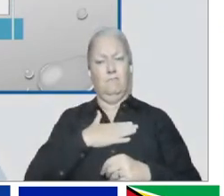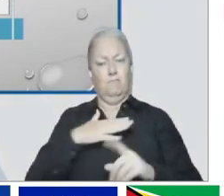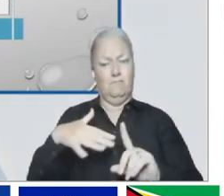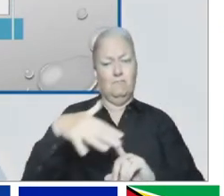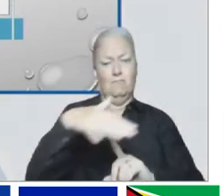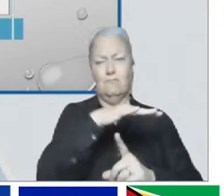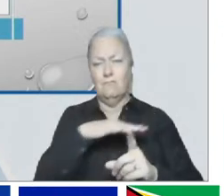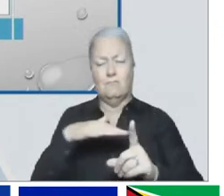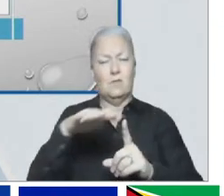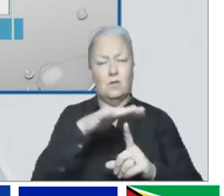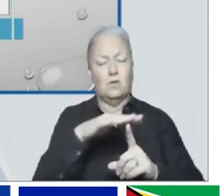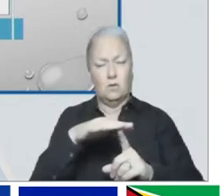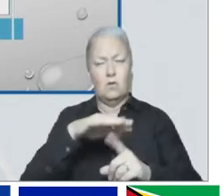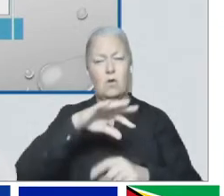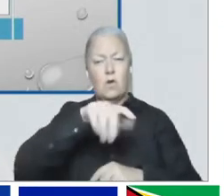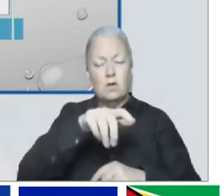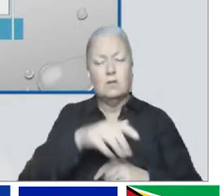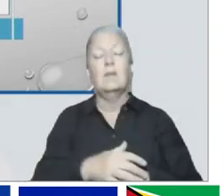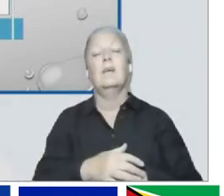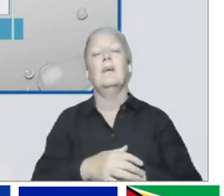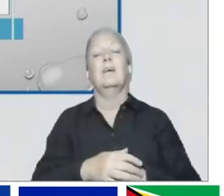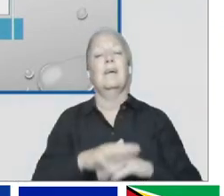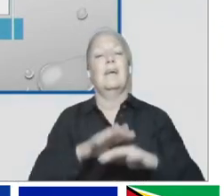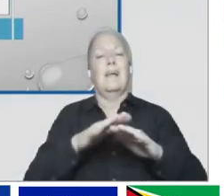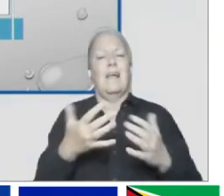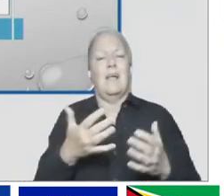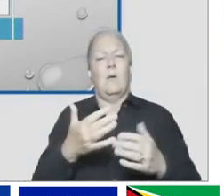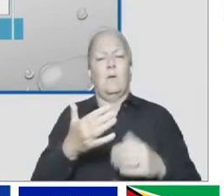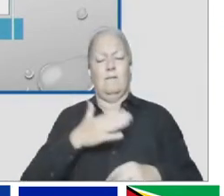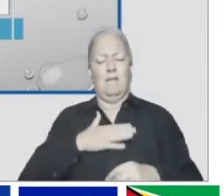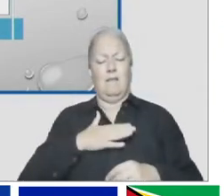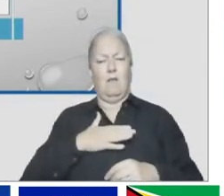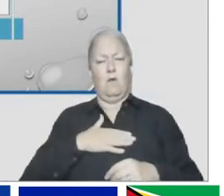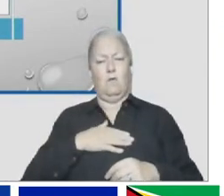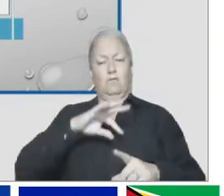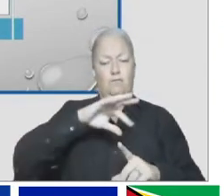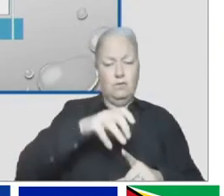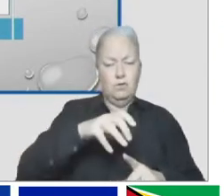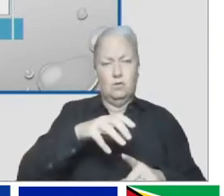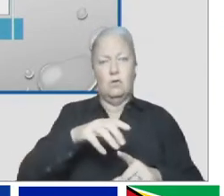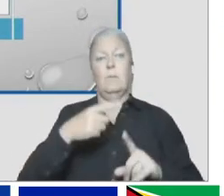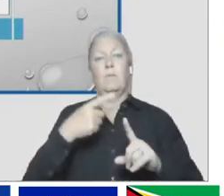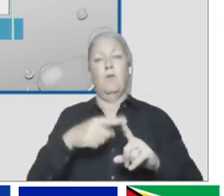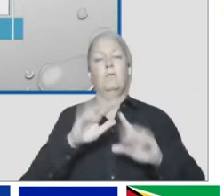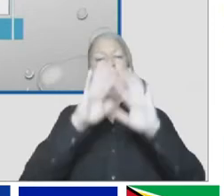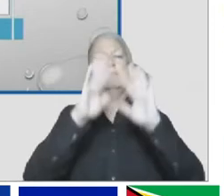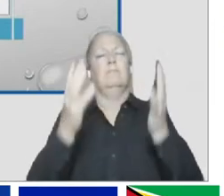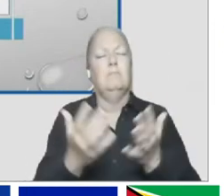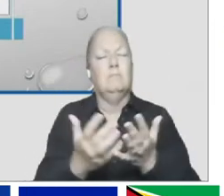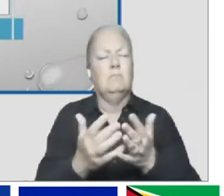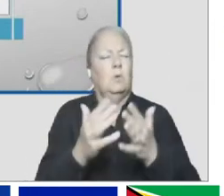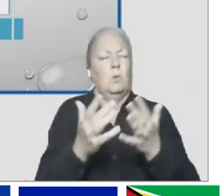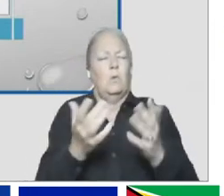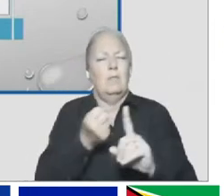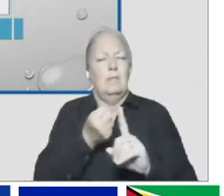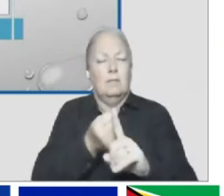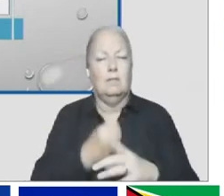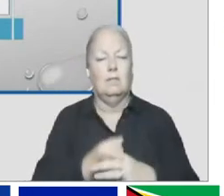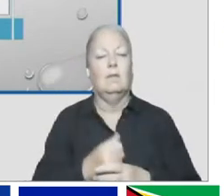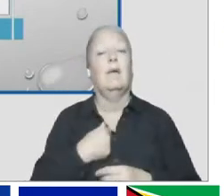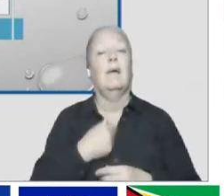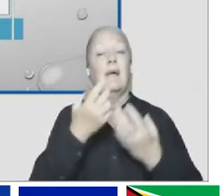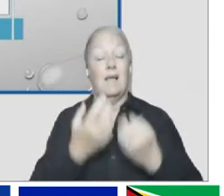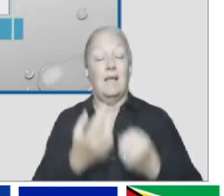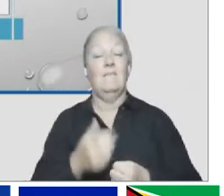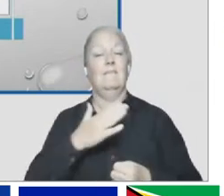and international forces. An economic recovery plan was put in place at that time. The total